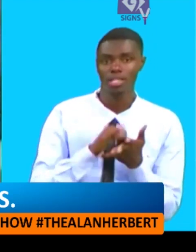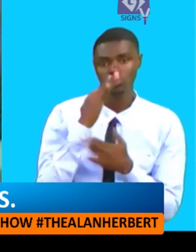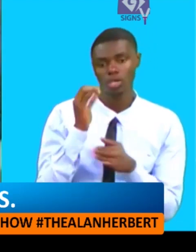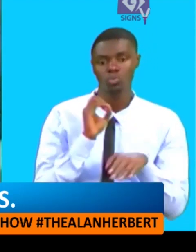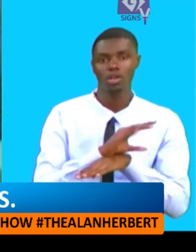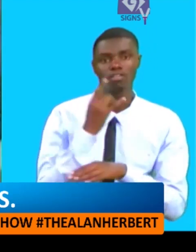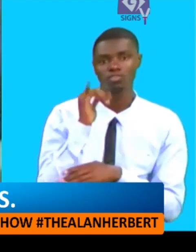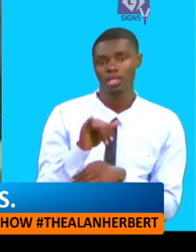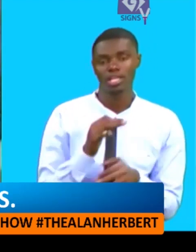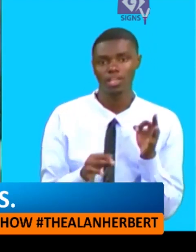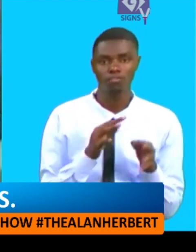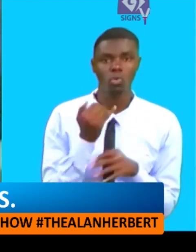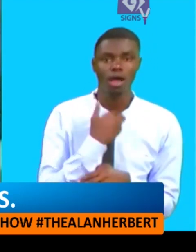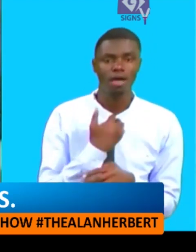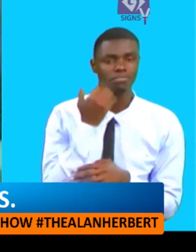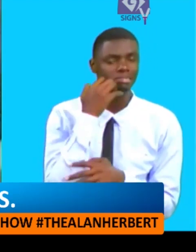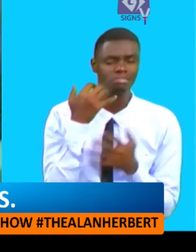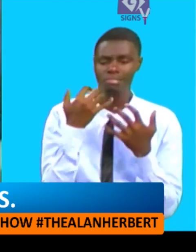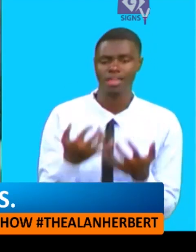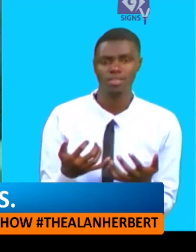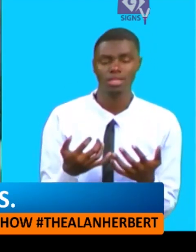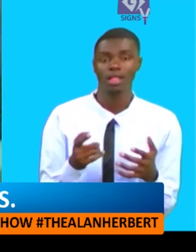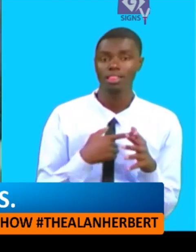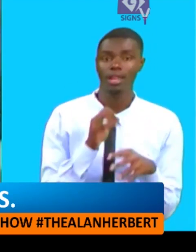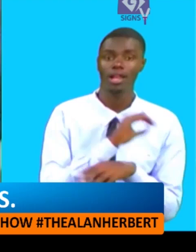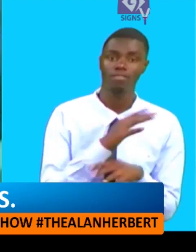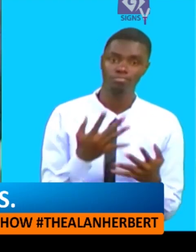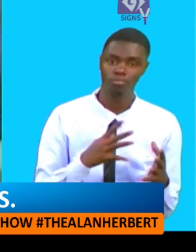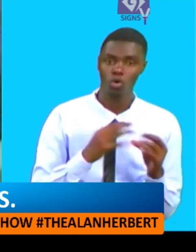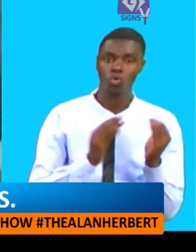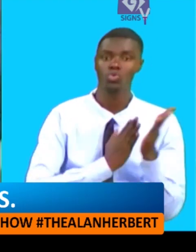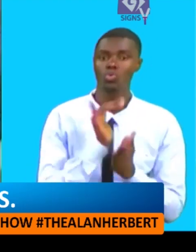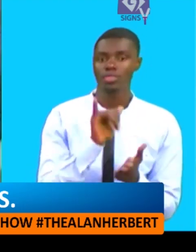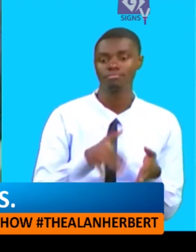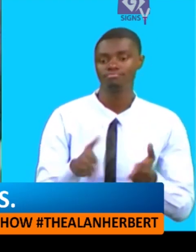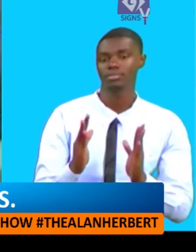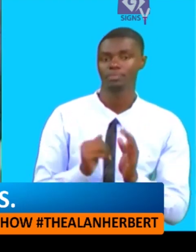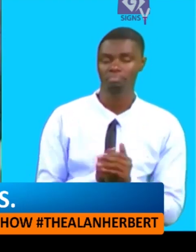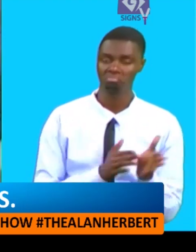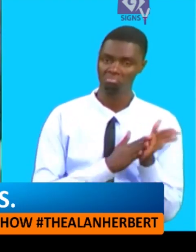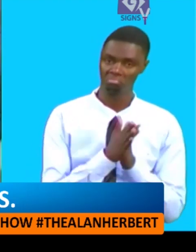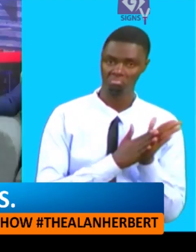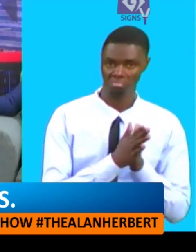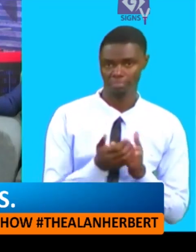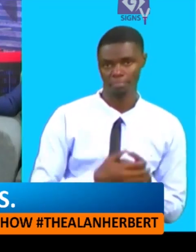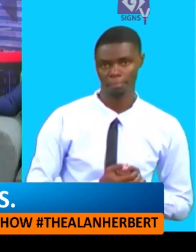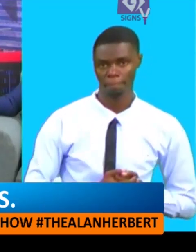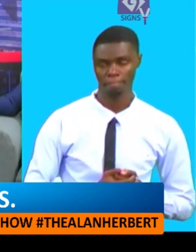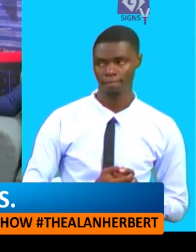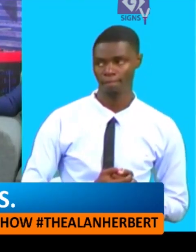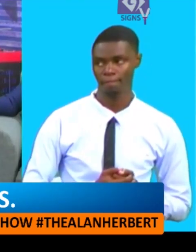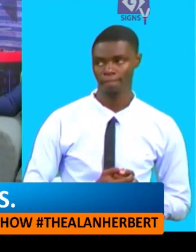advise for that. So if you know you're suffering from a chronic illness, then we advise you to go through that route. Interesting there.